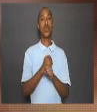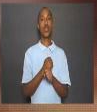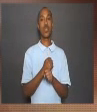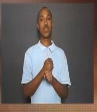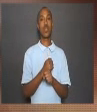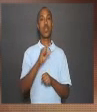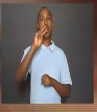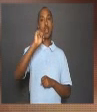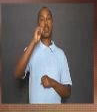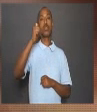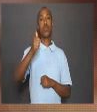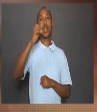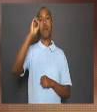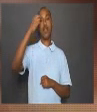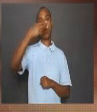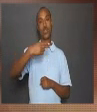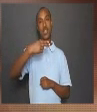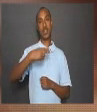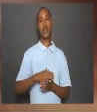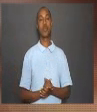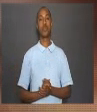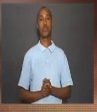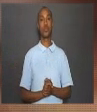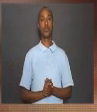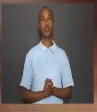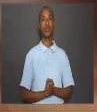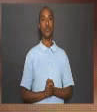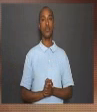produce sodium hydroxide.